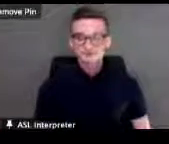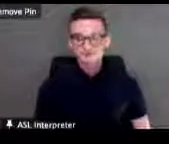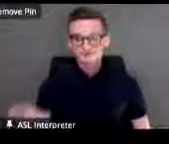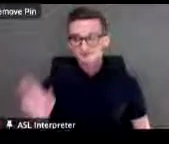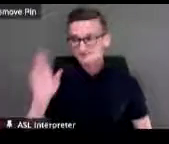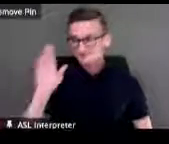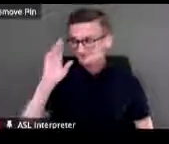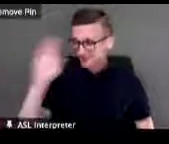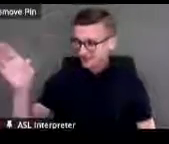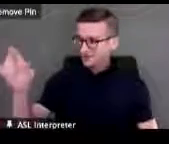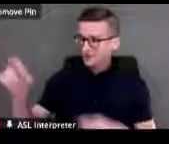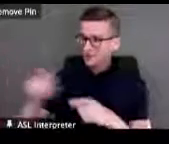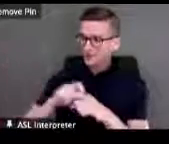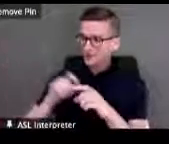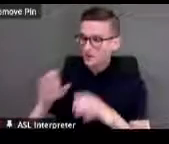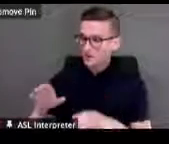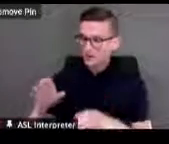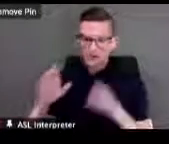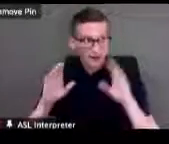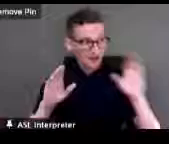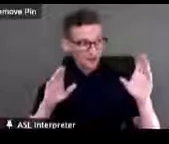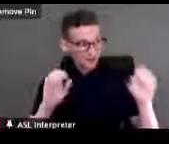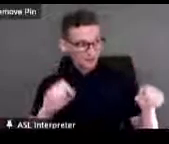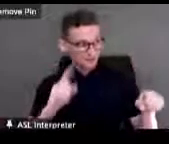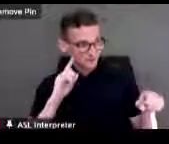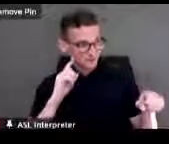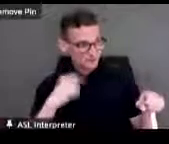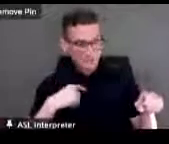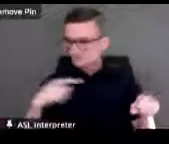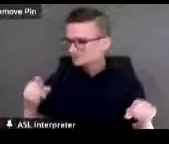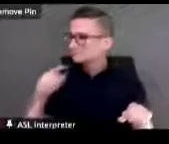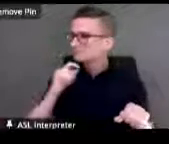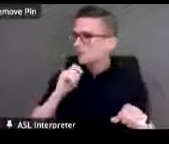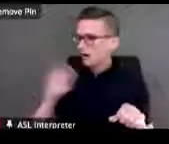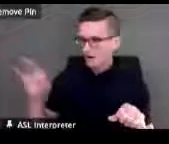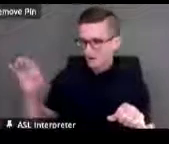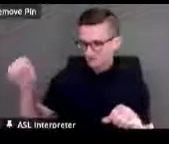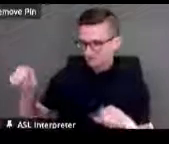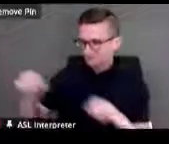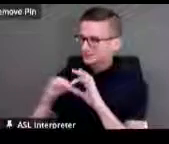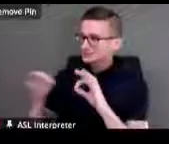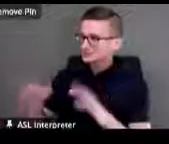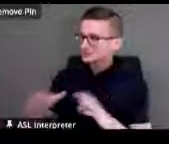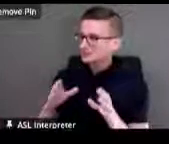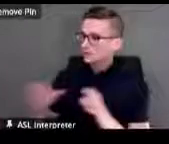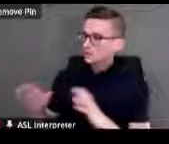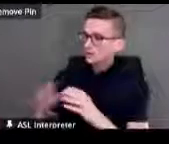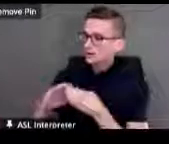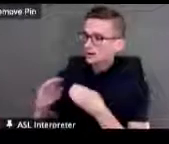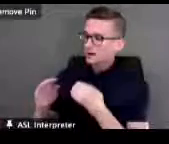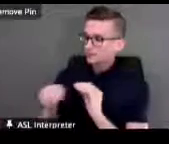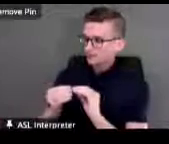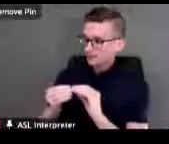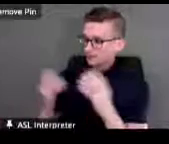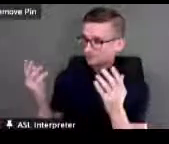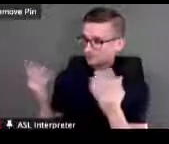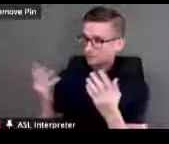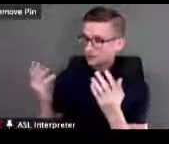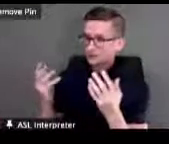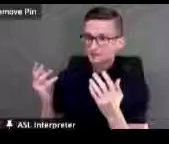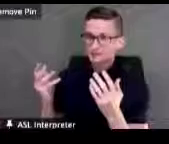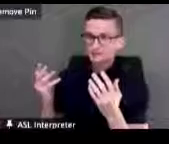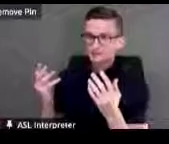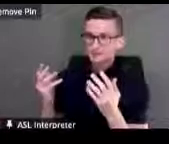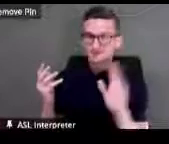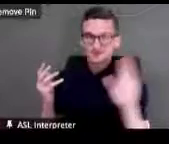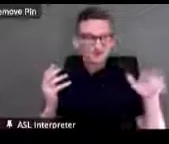Hi, caller 7. Hi, you are unmuted. Your speaker order number. Please make sure your computer. Will you please mute